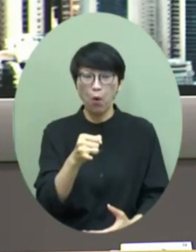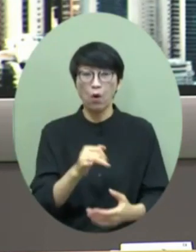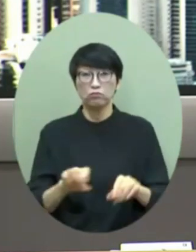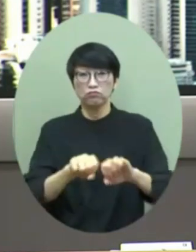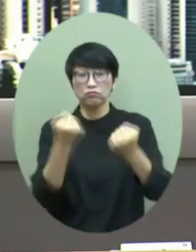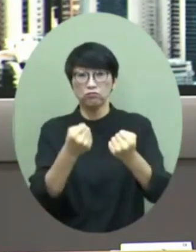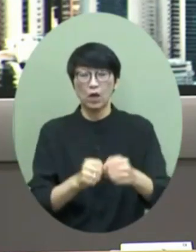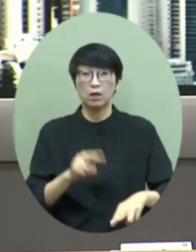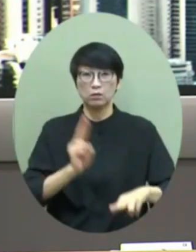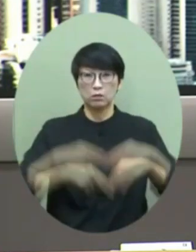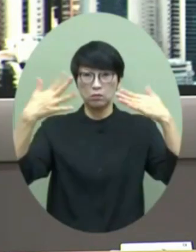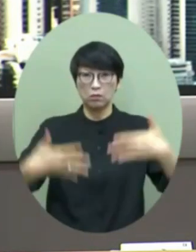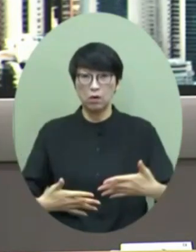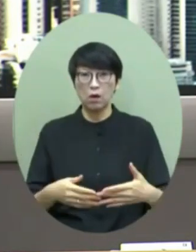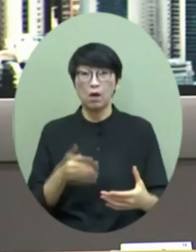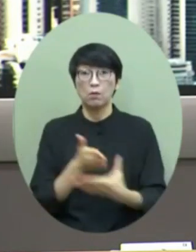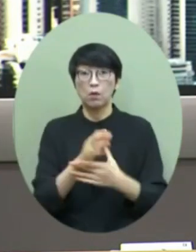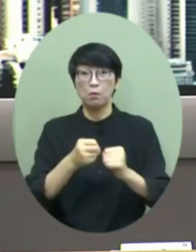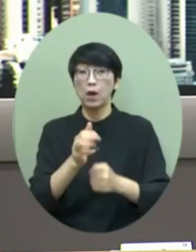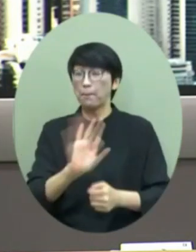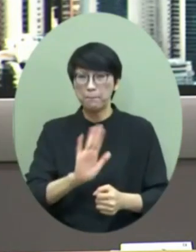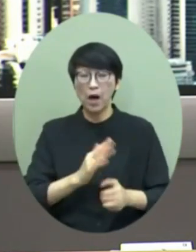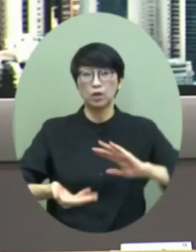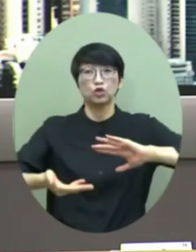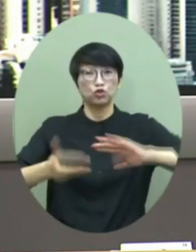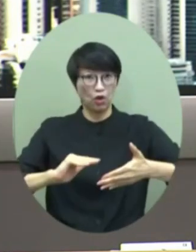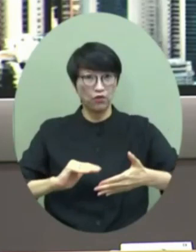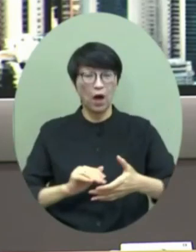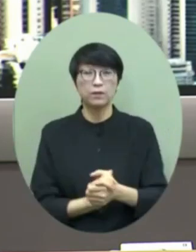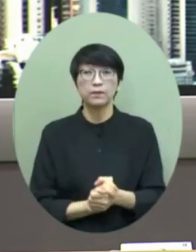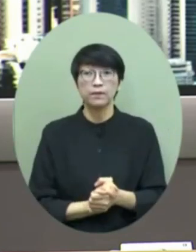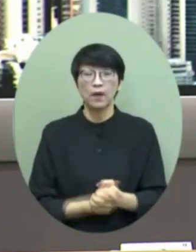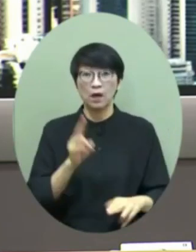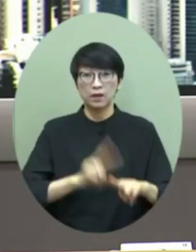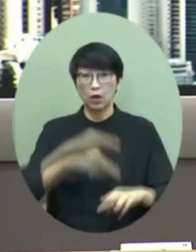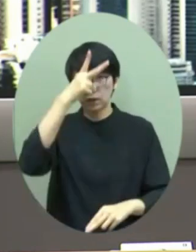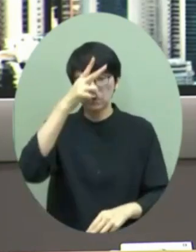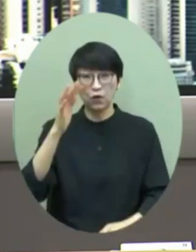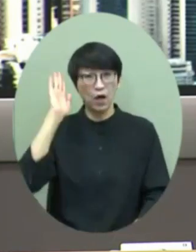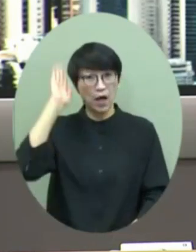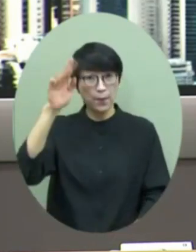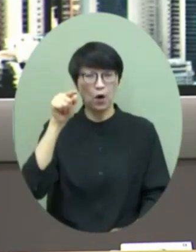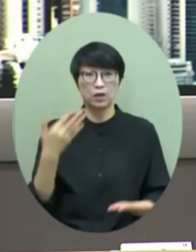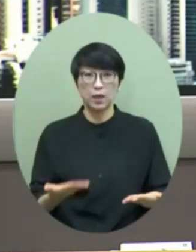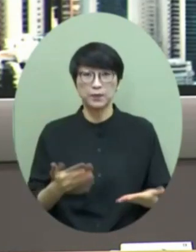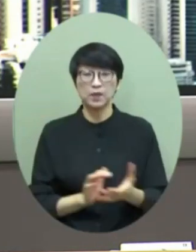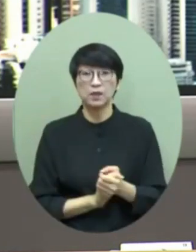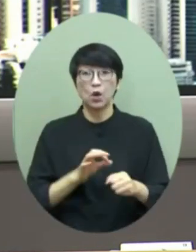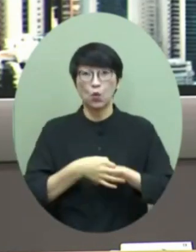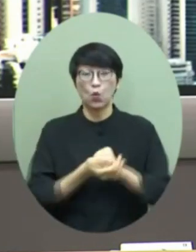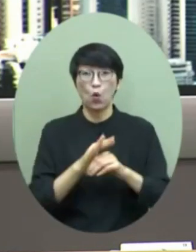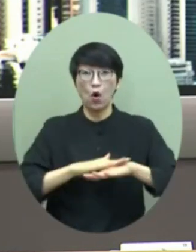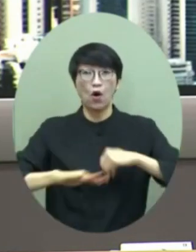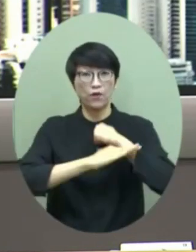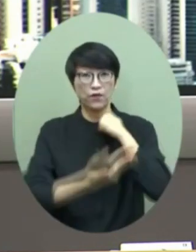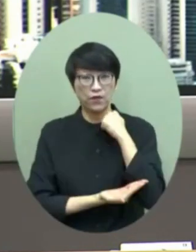criticism. It's alleged that it is undermining one country, two systems, but that is definitely not the fact. Actually, it's